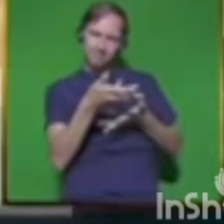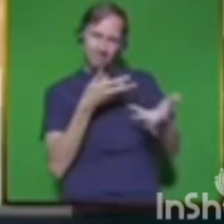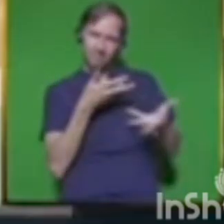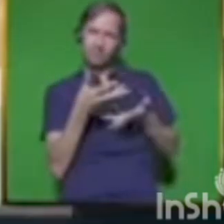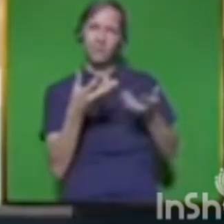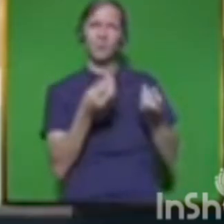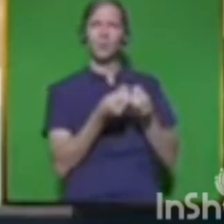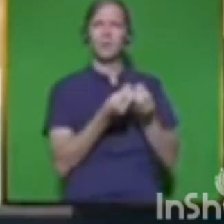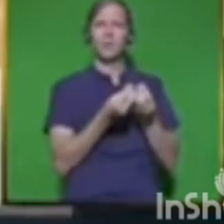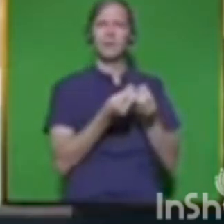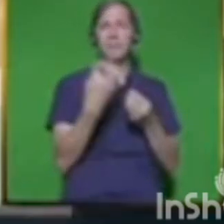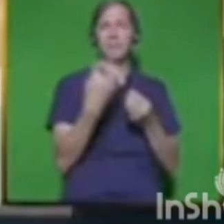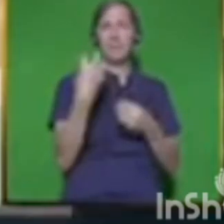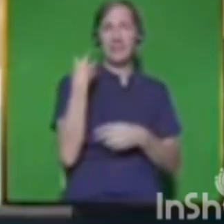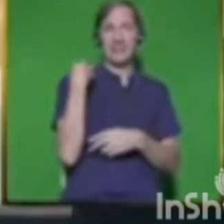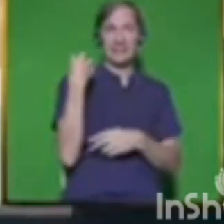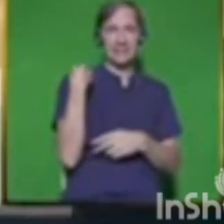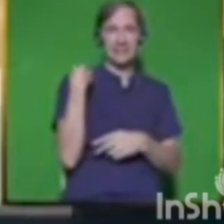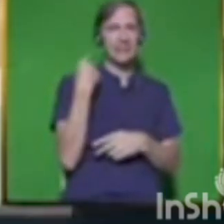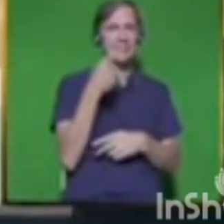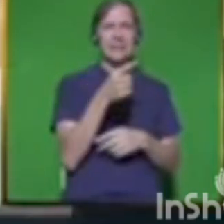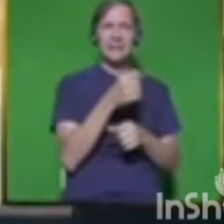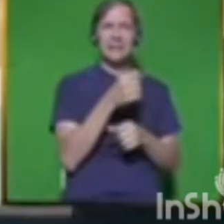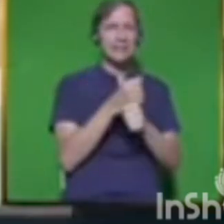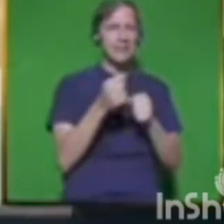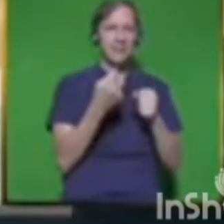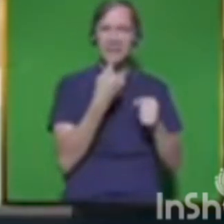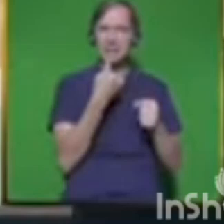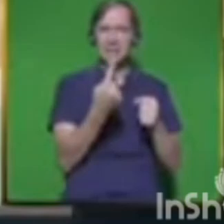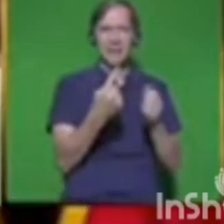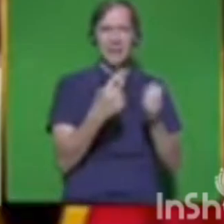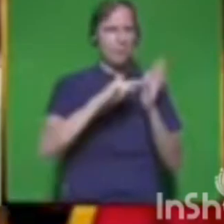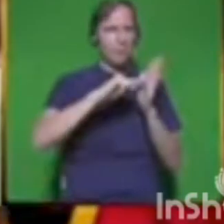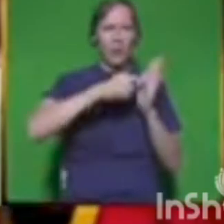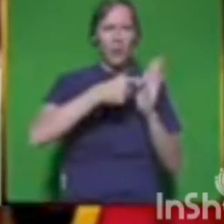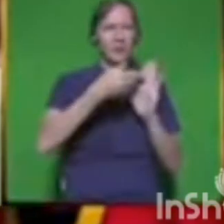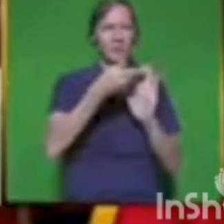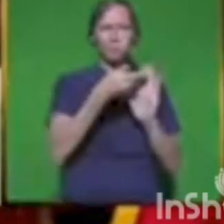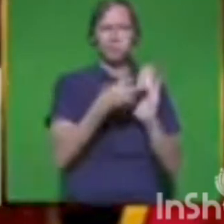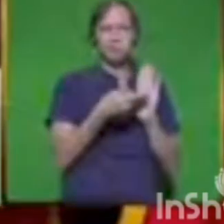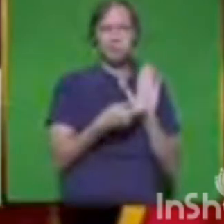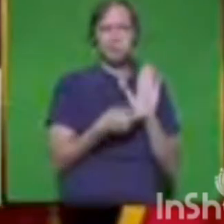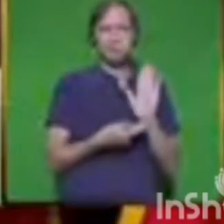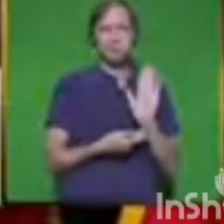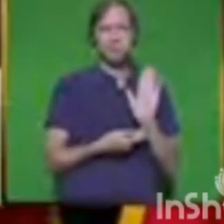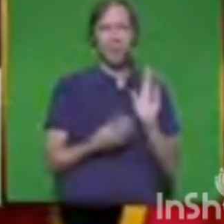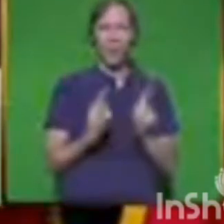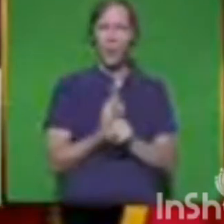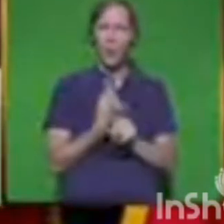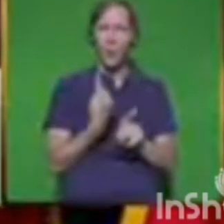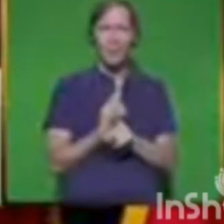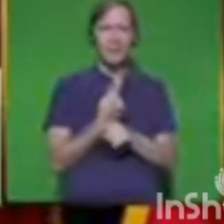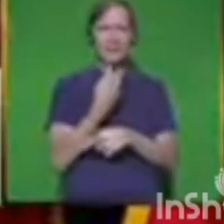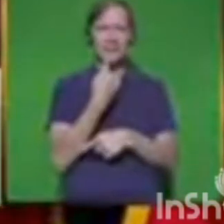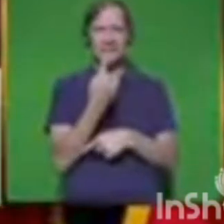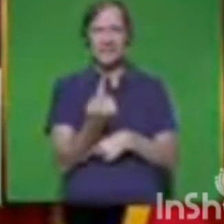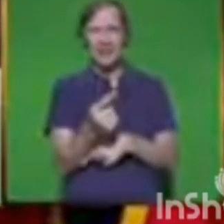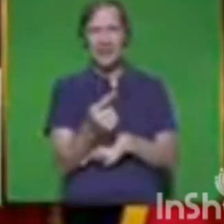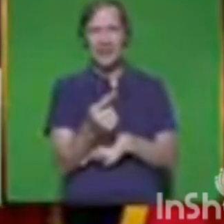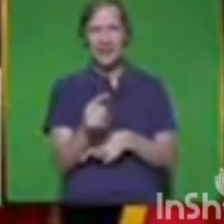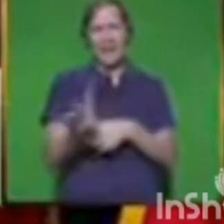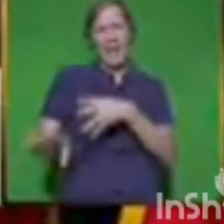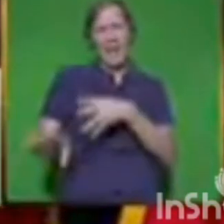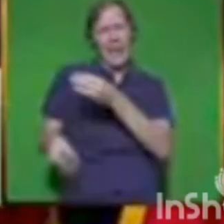and Culture that he never addresses the matters on the table in the Parliament of South Africa. He's constantly speaking about peripheral